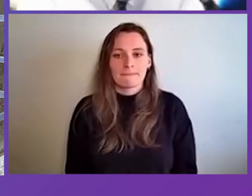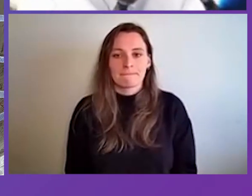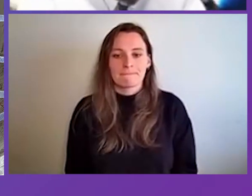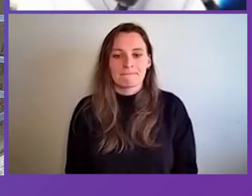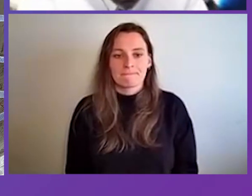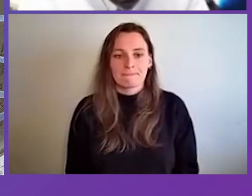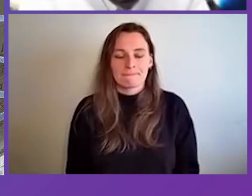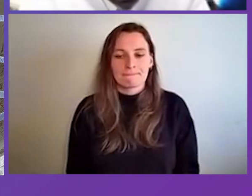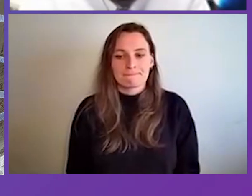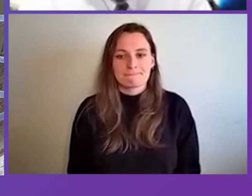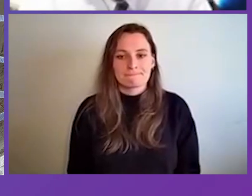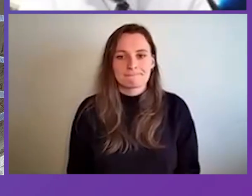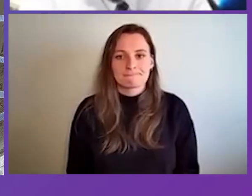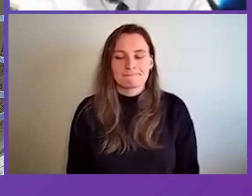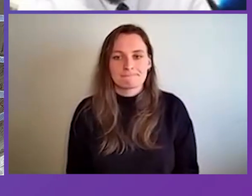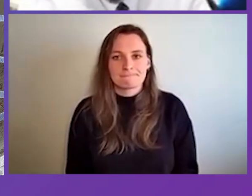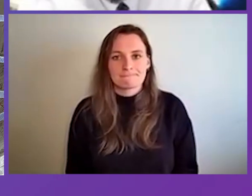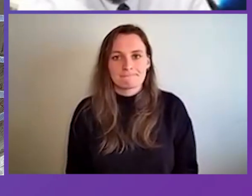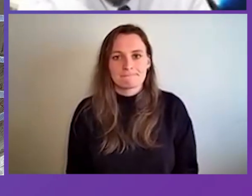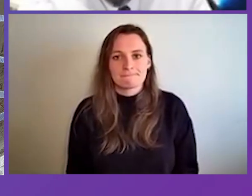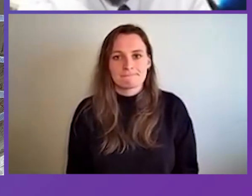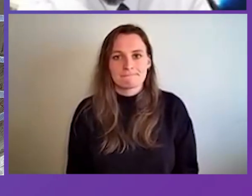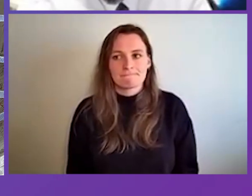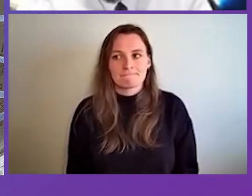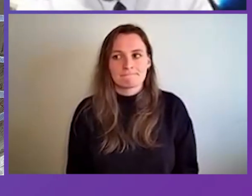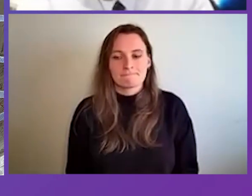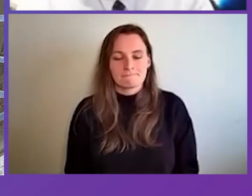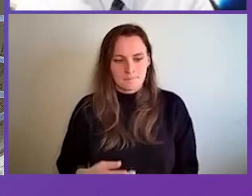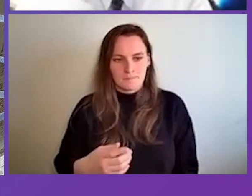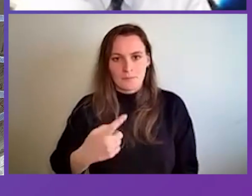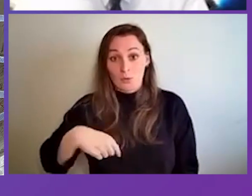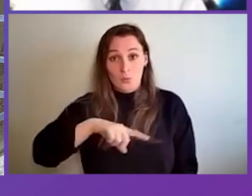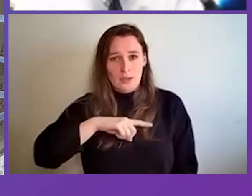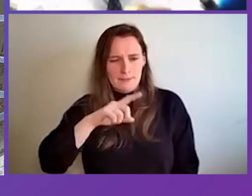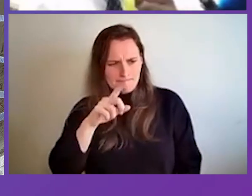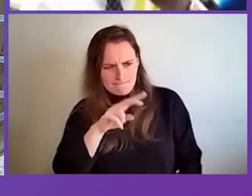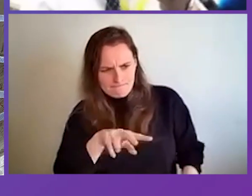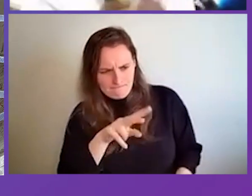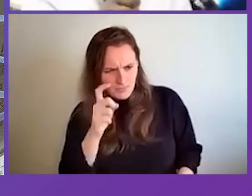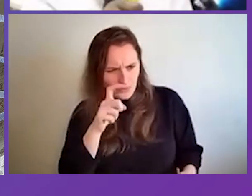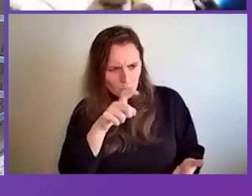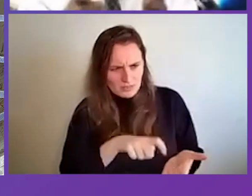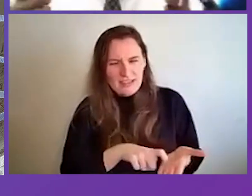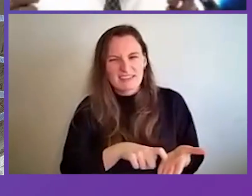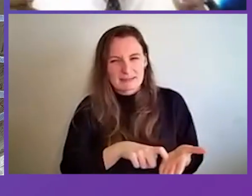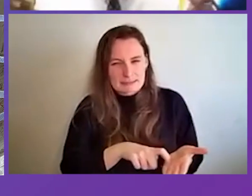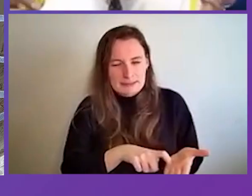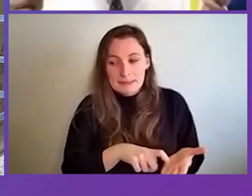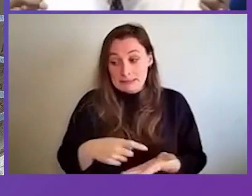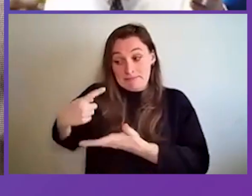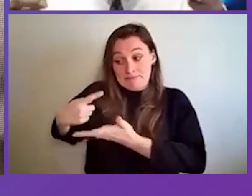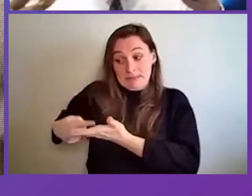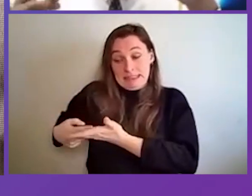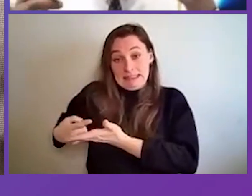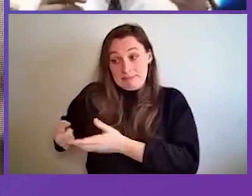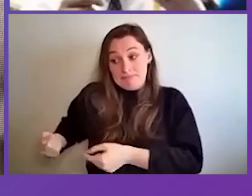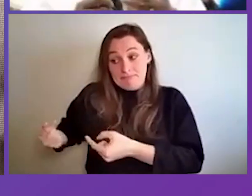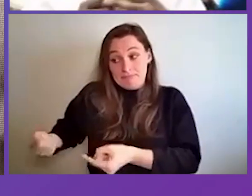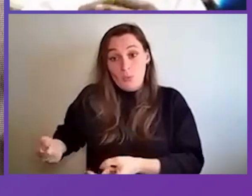the one other finding that we've been talking about quite a bit is the use of these single